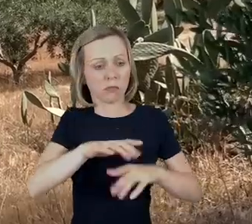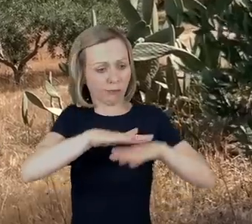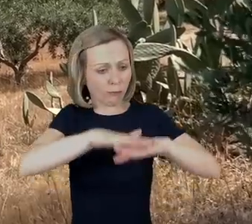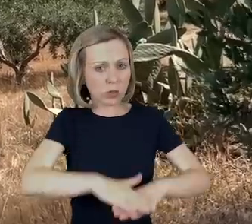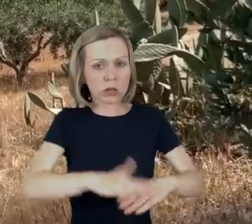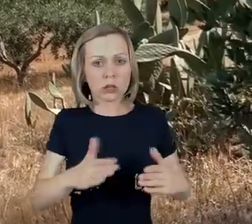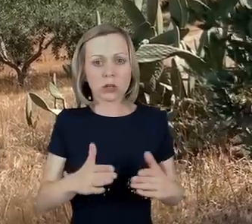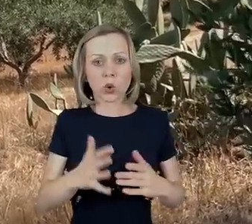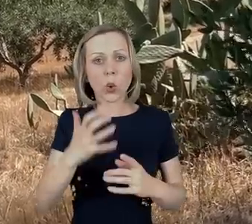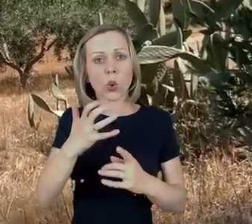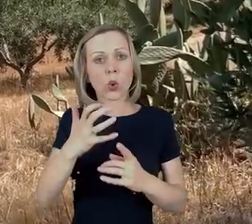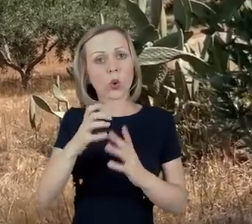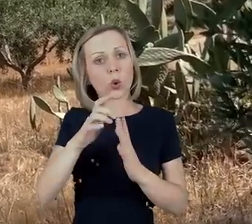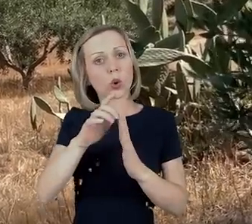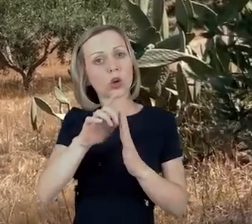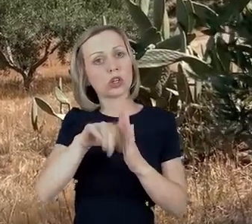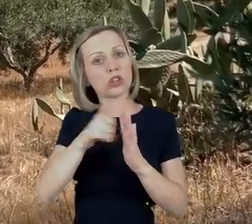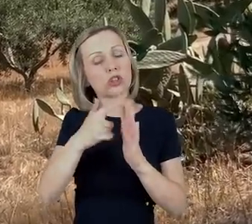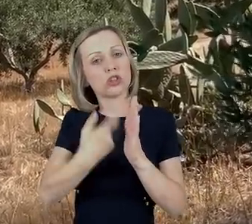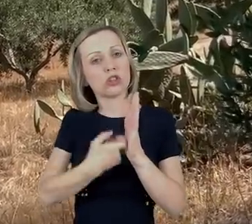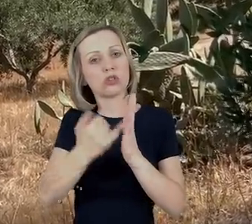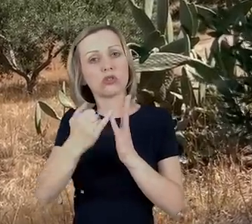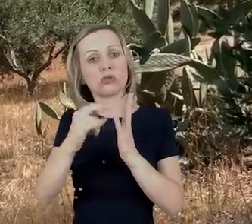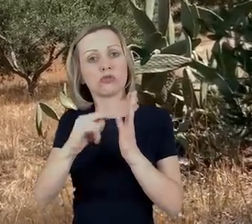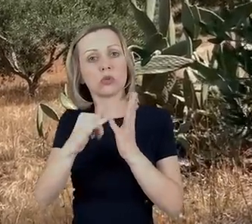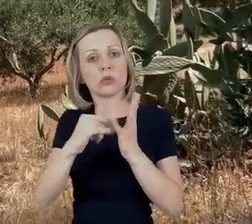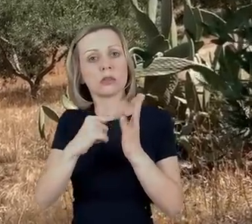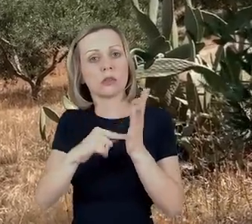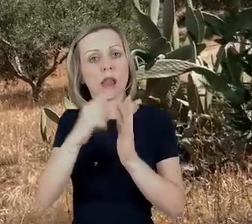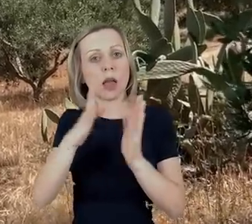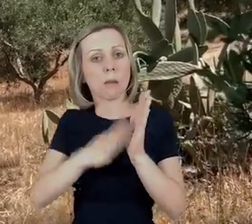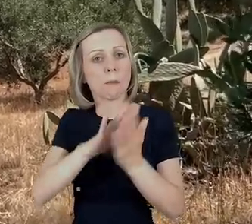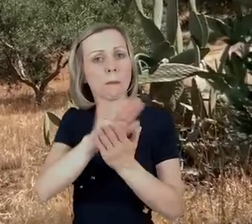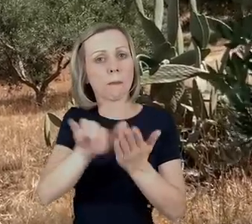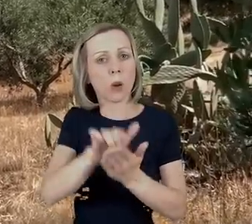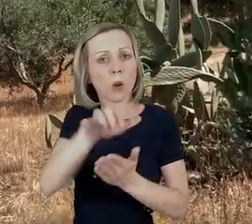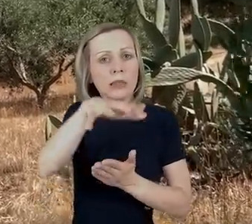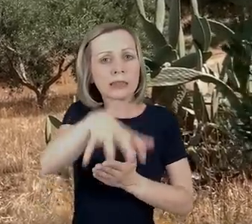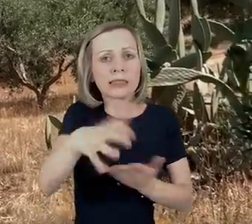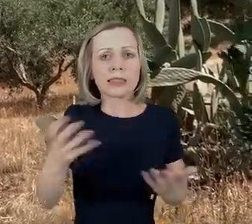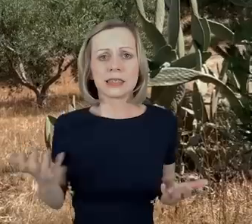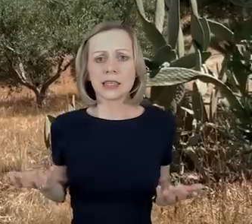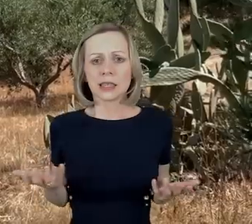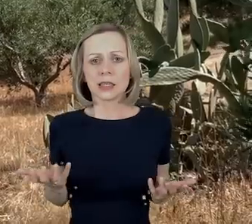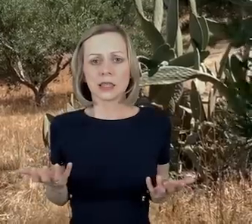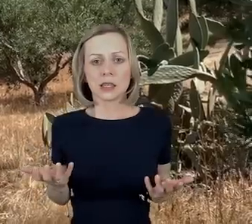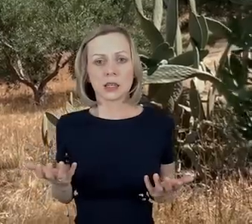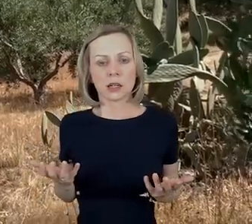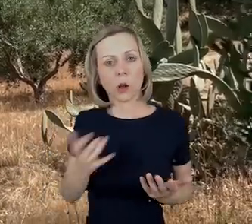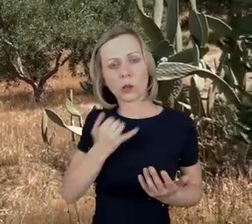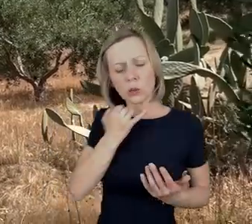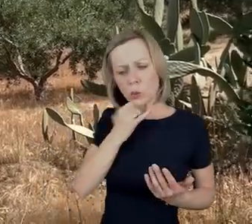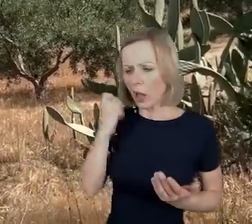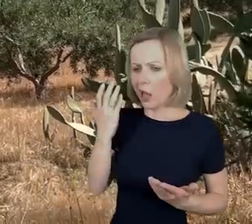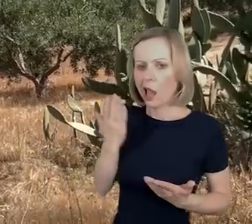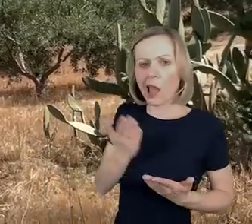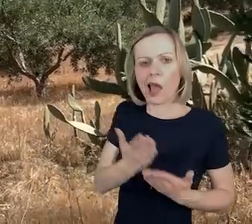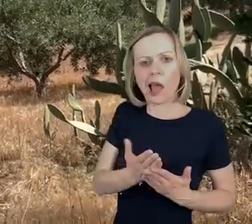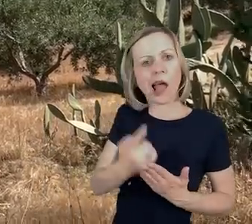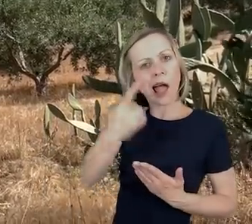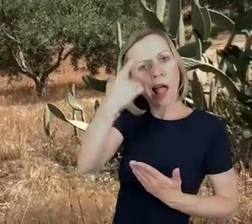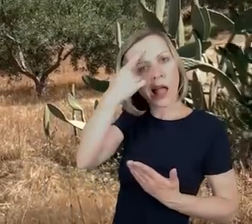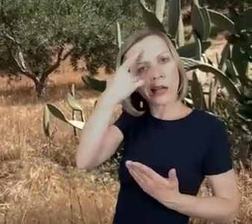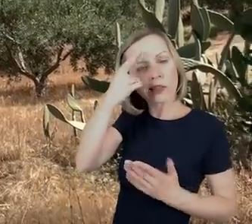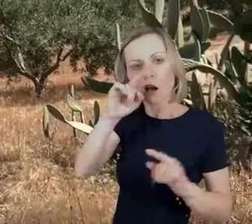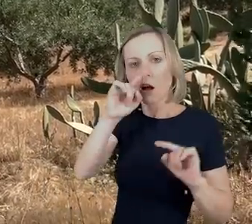or by the earth, for it is his footstool, or by Jerusalem, for it is the city of the great King.